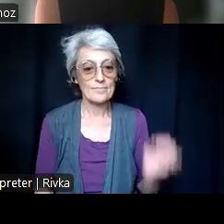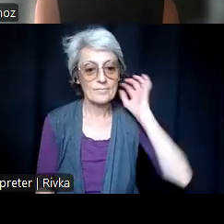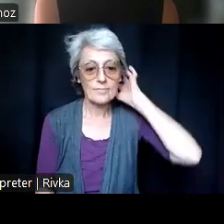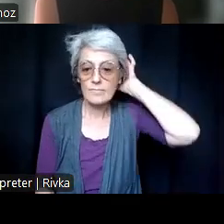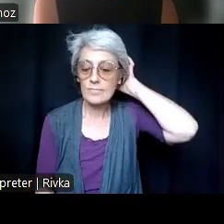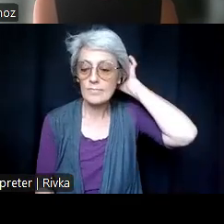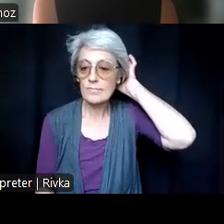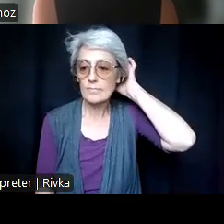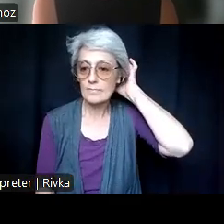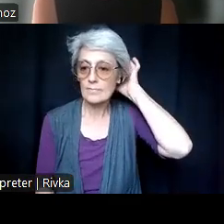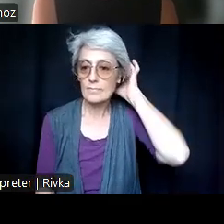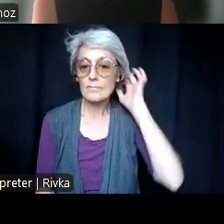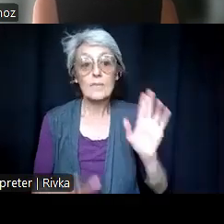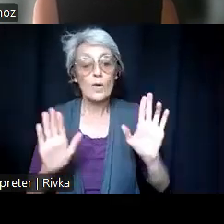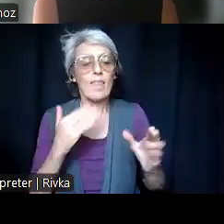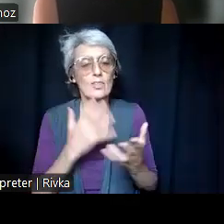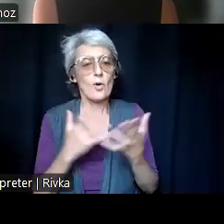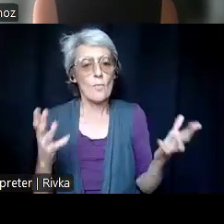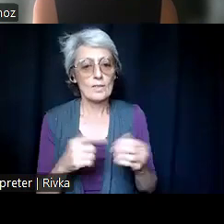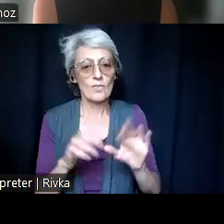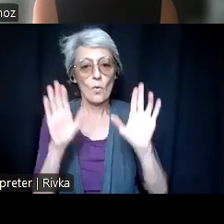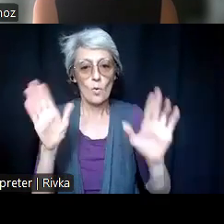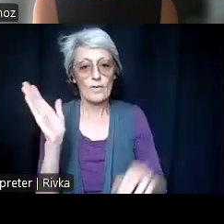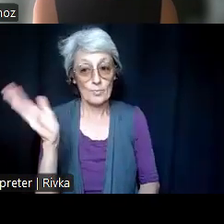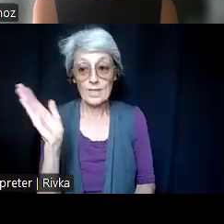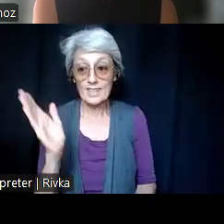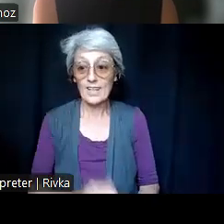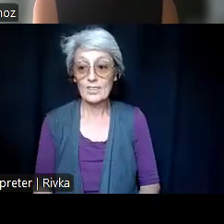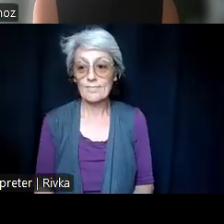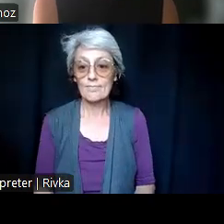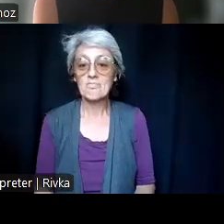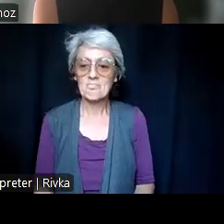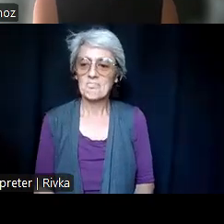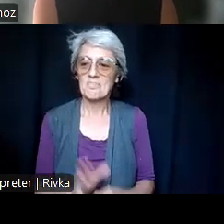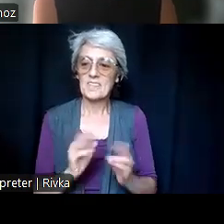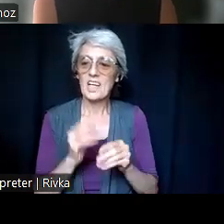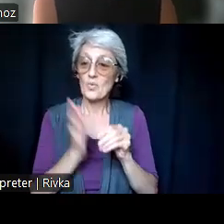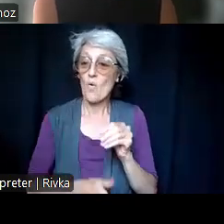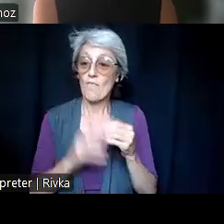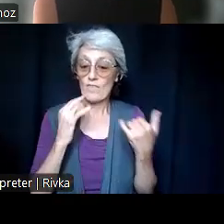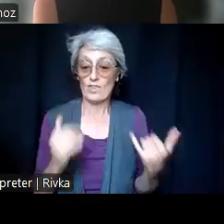Wonderful. Thank you so much for this wonderful presentation. This does conclude today's session. You may now disconnect.